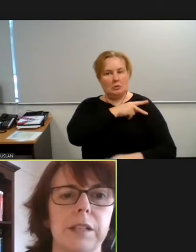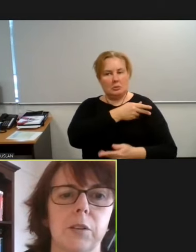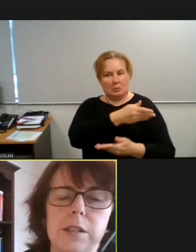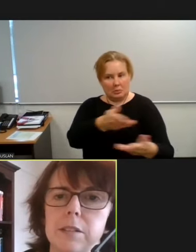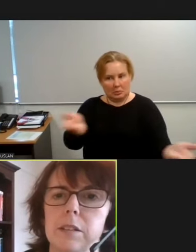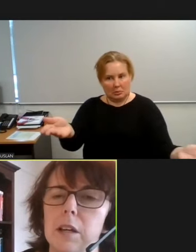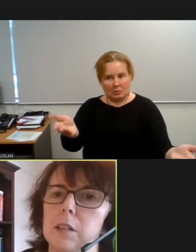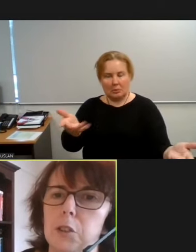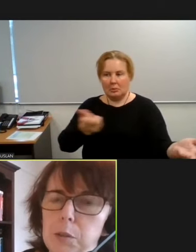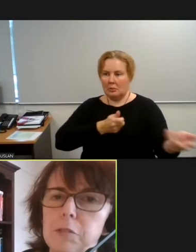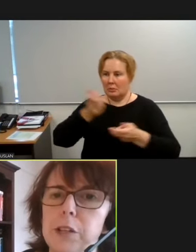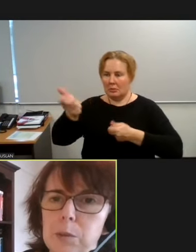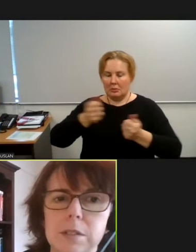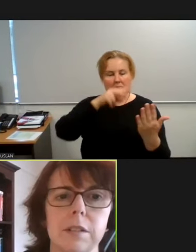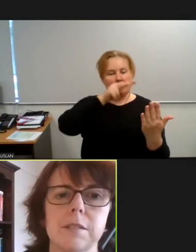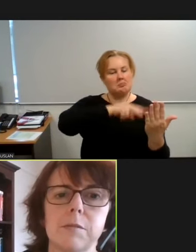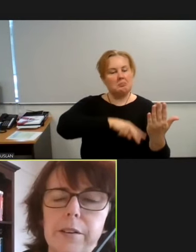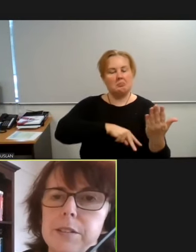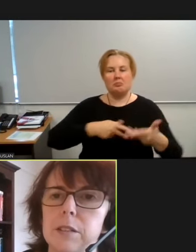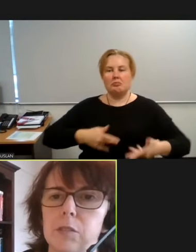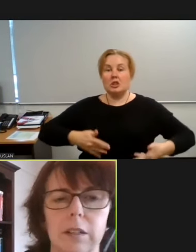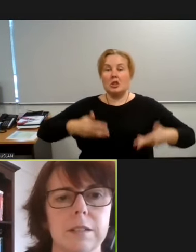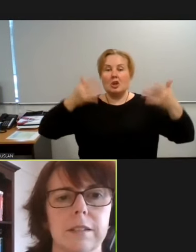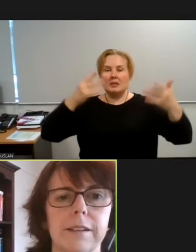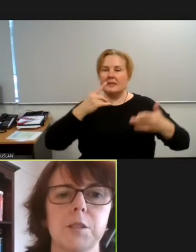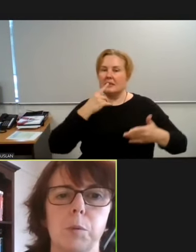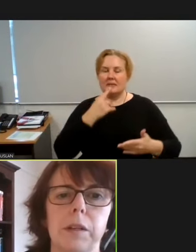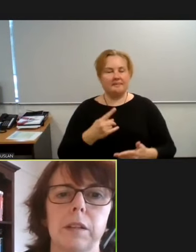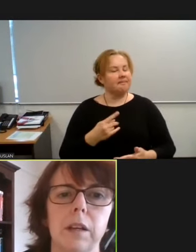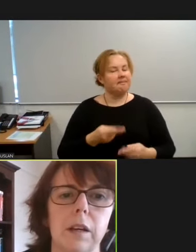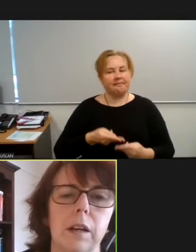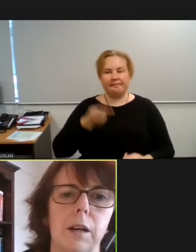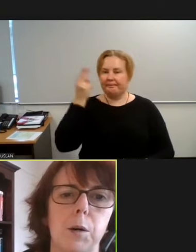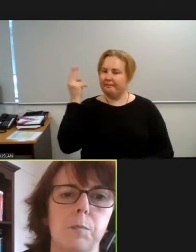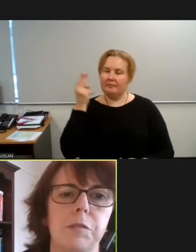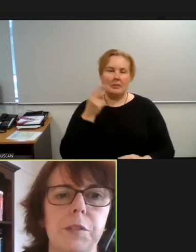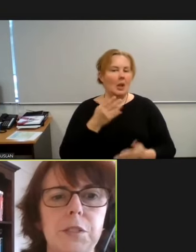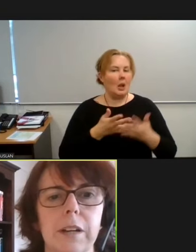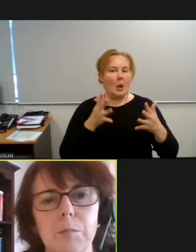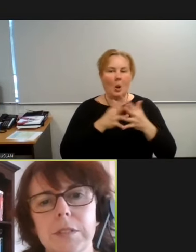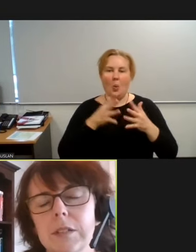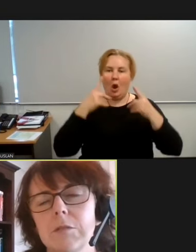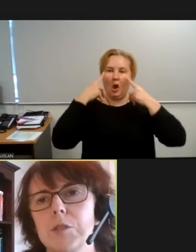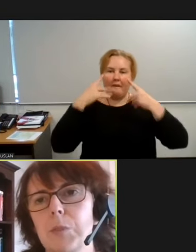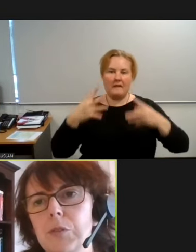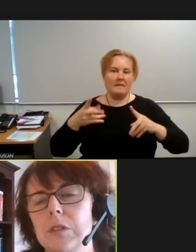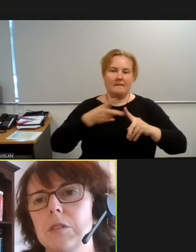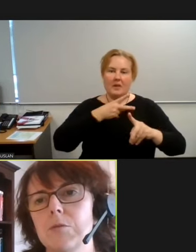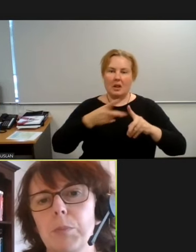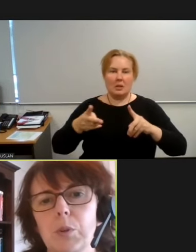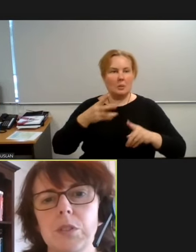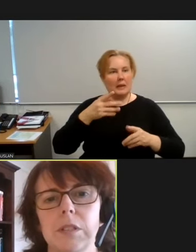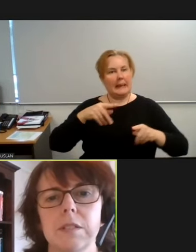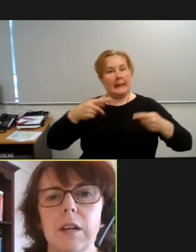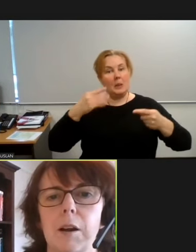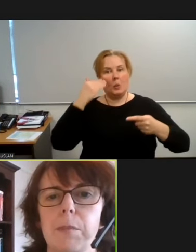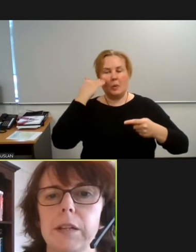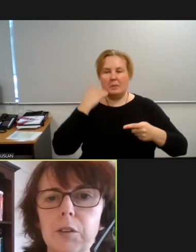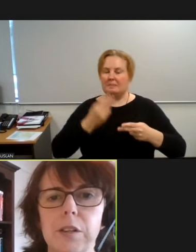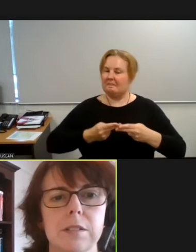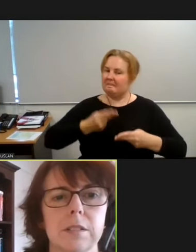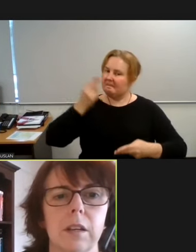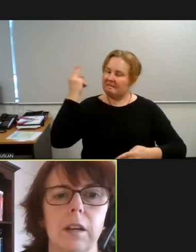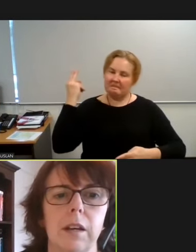led to an increase in not only frequency and severity of violence against women, but 59% of respondents reported